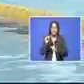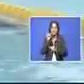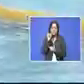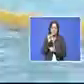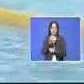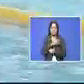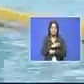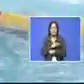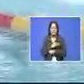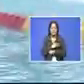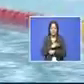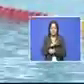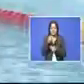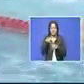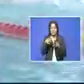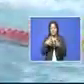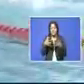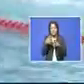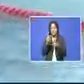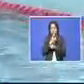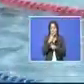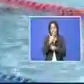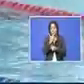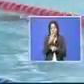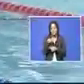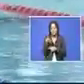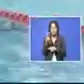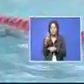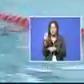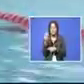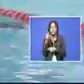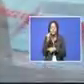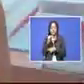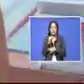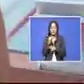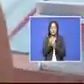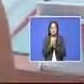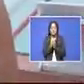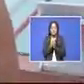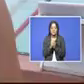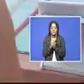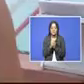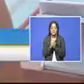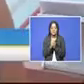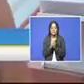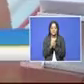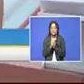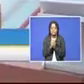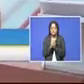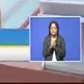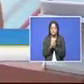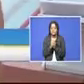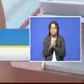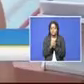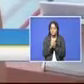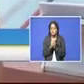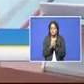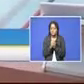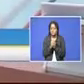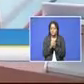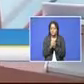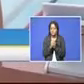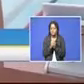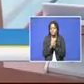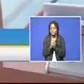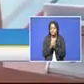a big win in the 13 to 14 girls 200 IM for Team Mako. I felt really confident with that because I was able to finish off